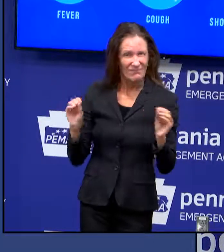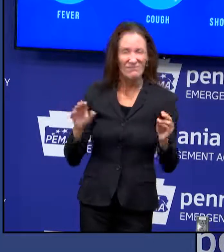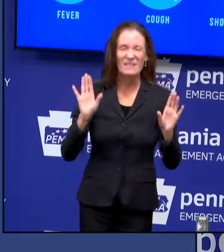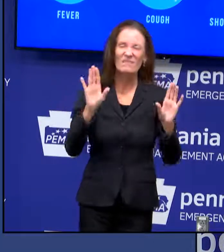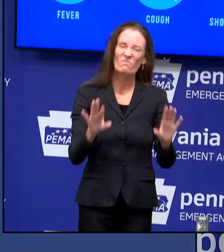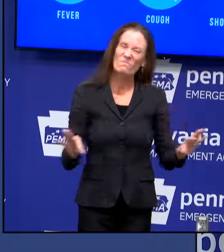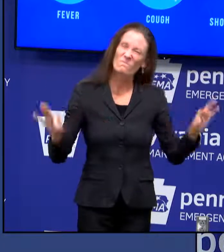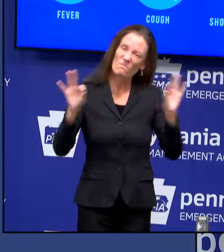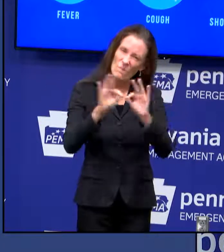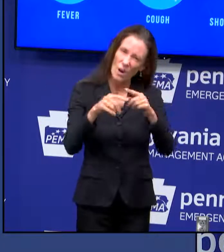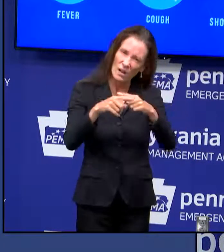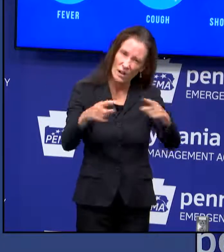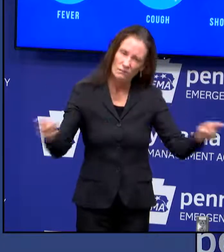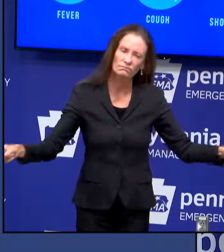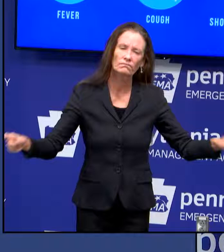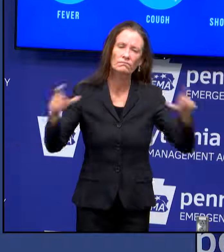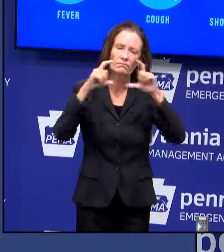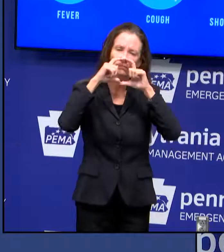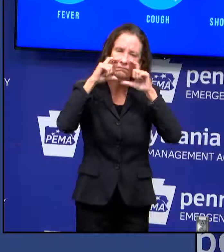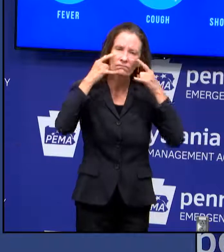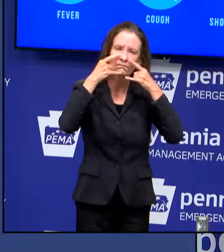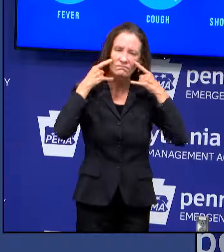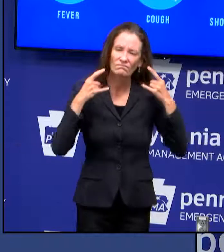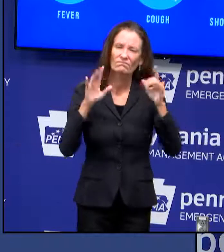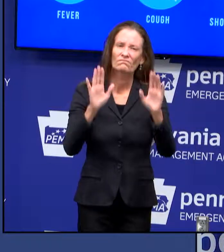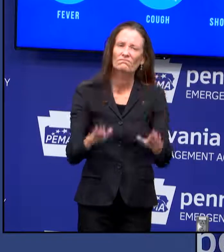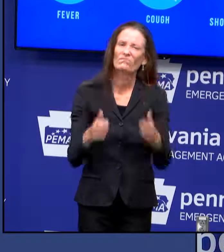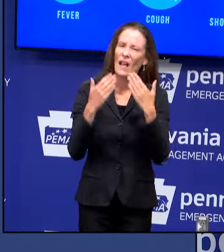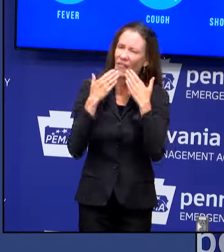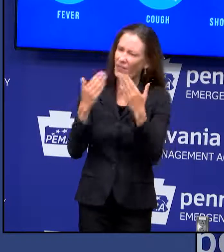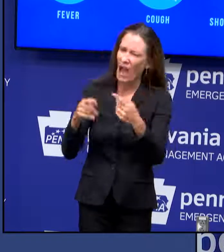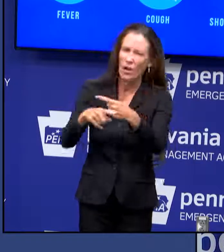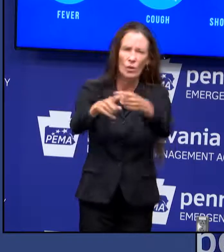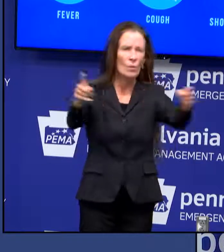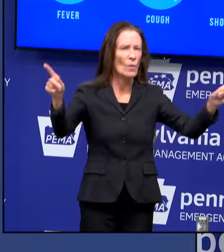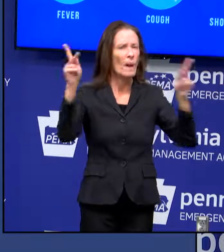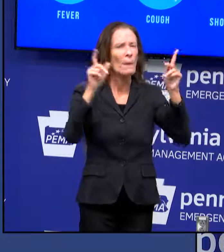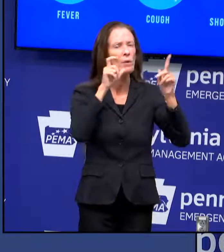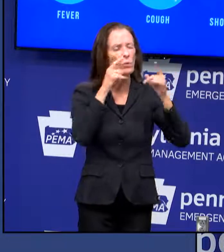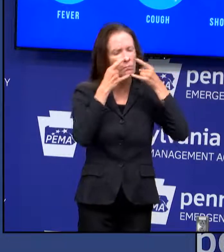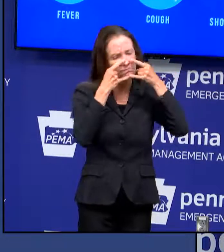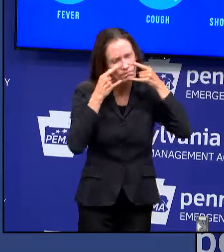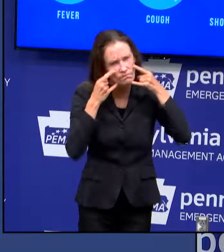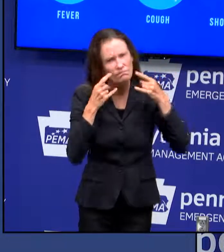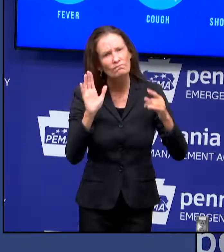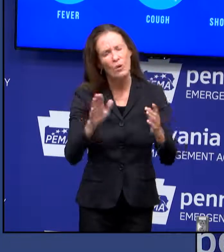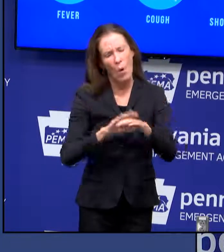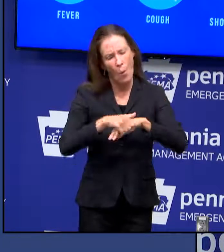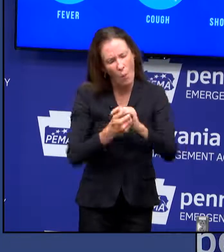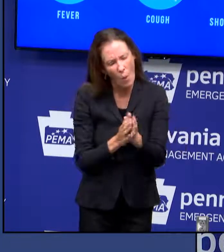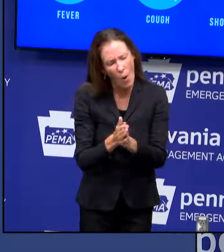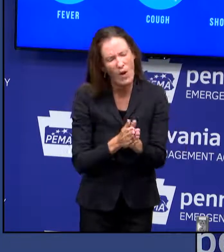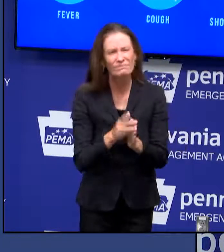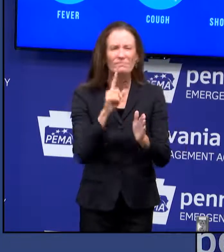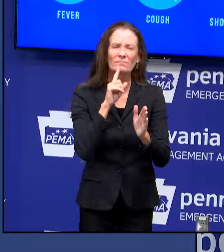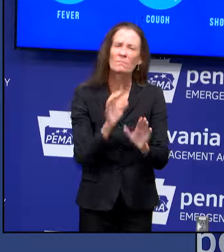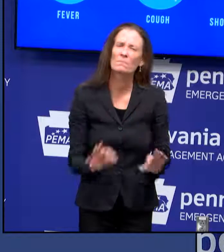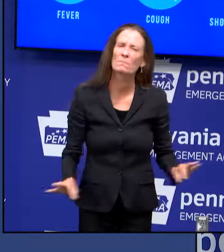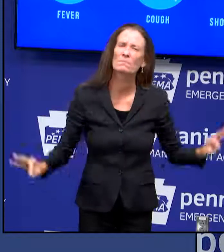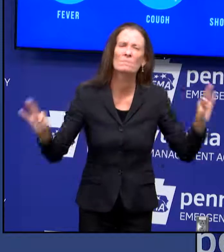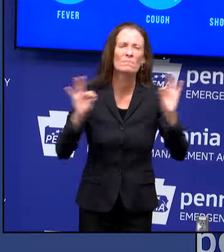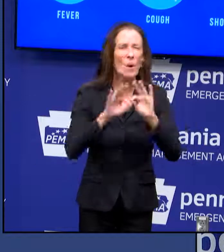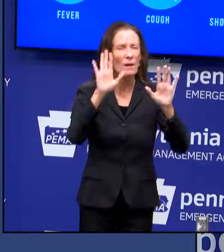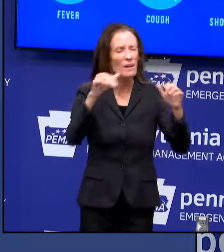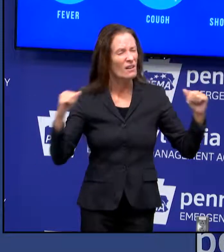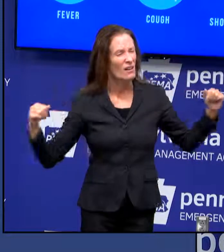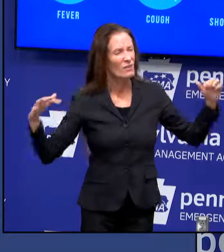in public. Thank you all for wearing a mask. We have to wash our hands frequently. We have to avoid crowds and gatherings. And that